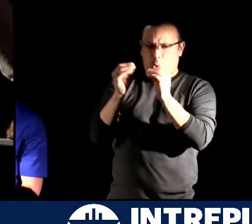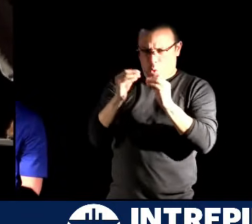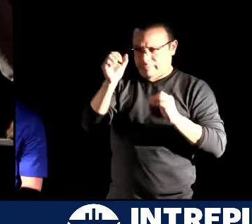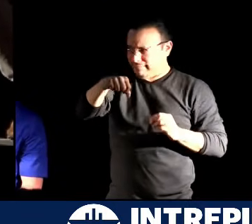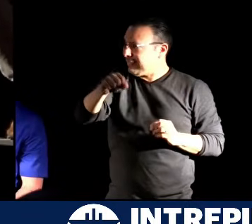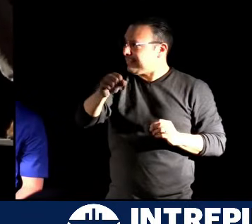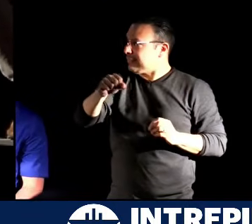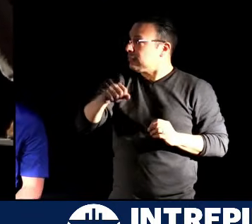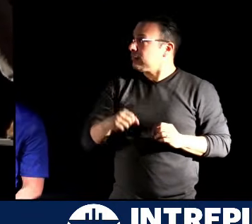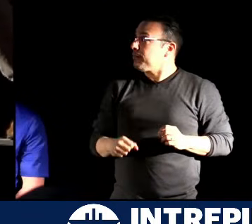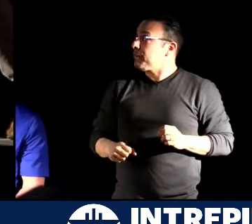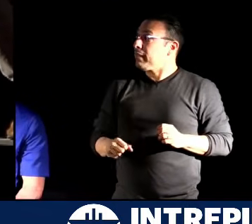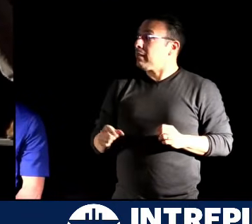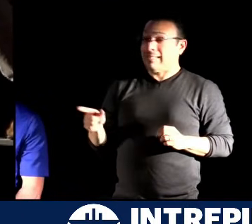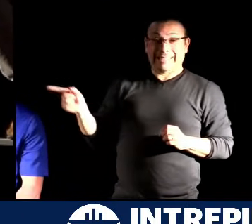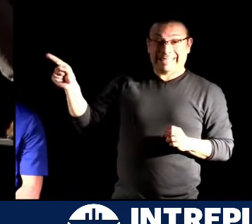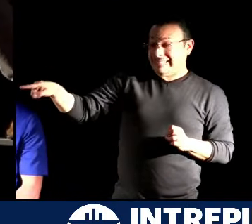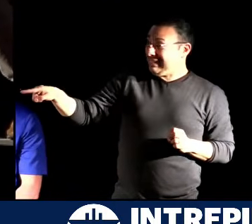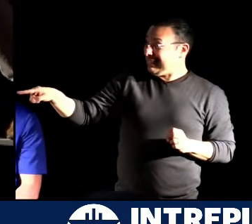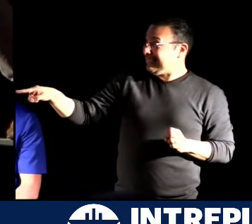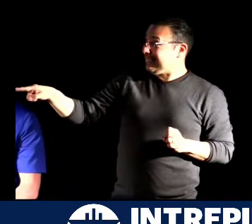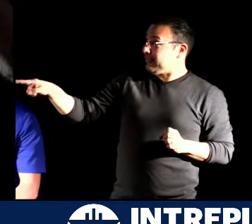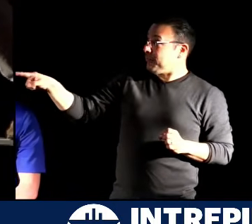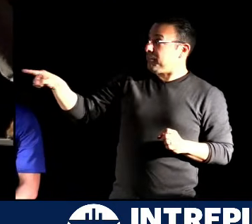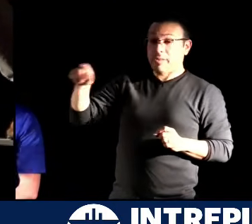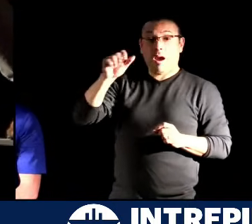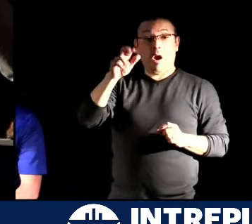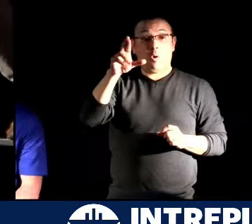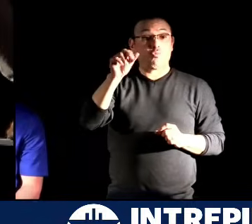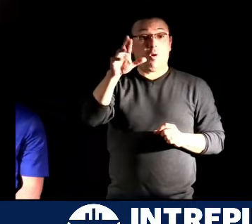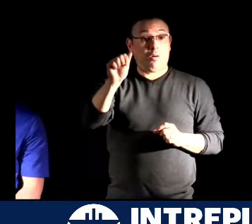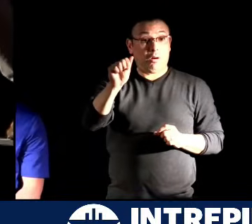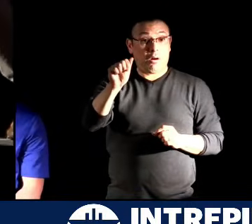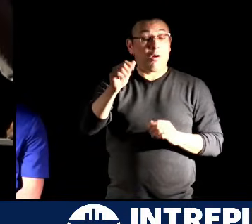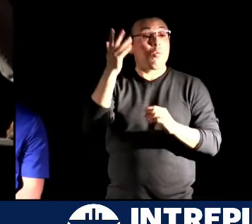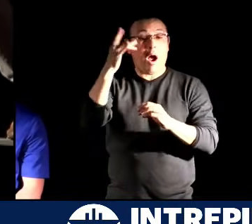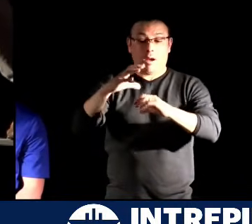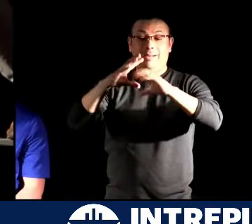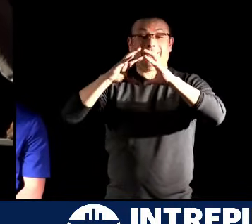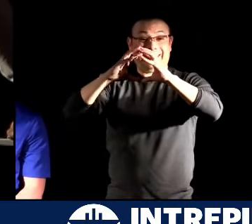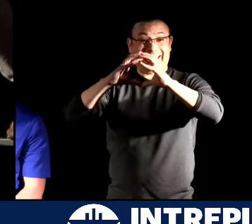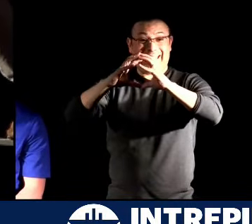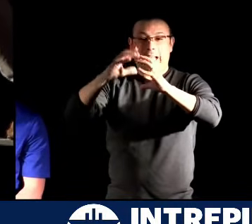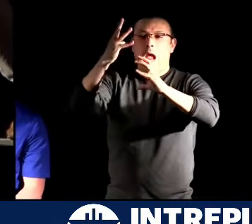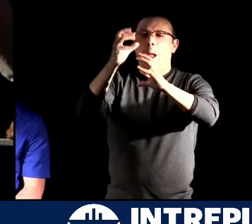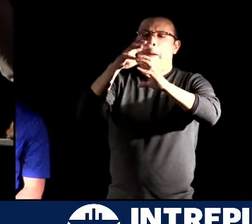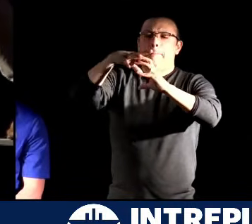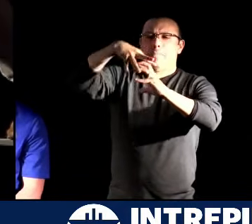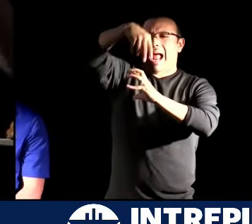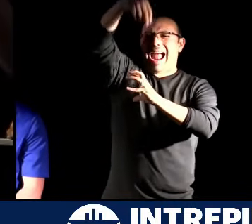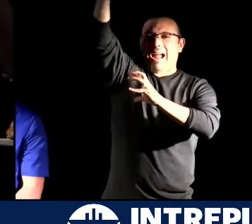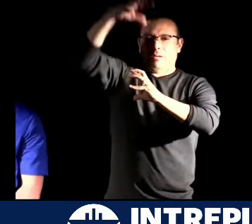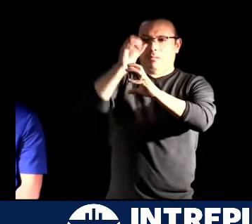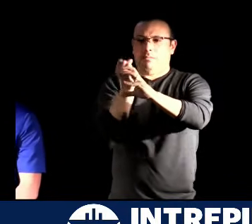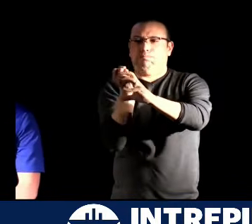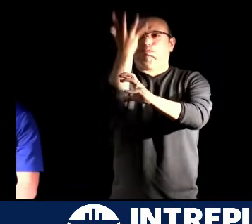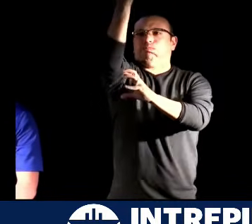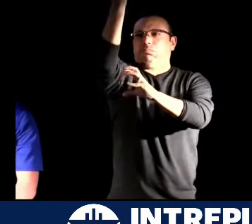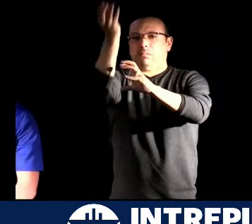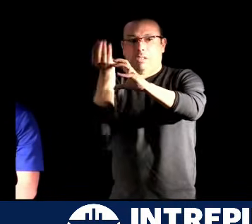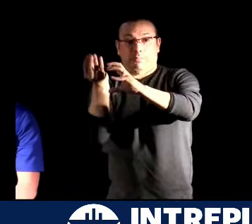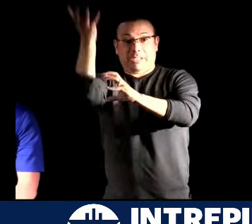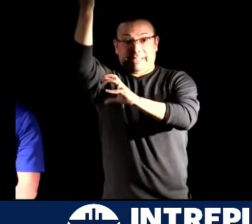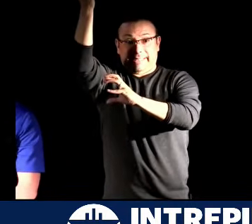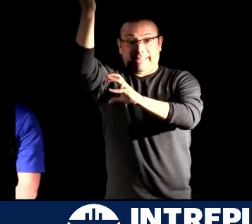rare. Because the aurorae are caused by these coronal mass ejections that I was showed earlier, and we see a lot of them